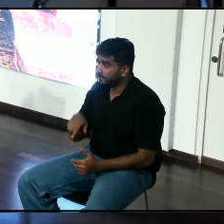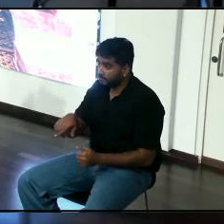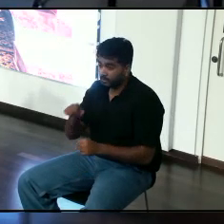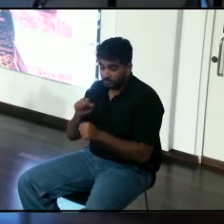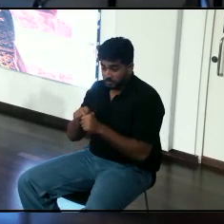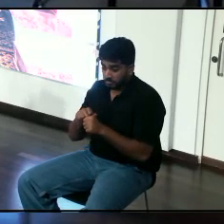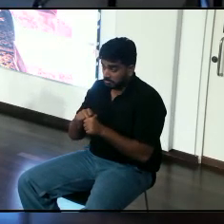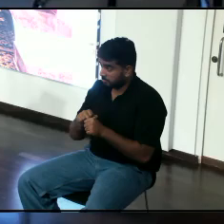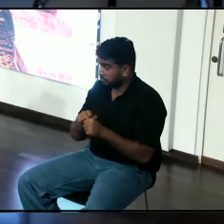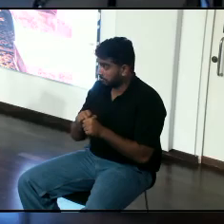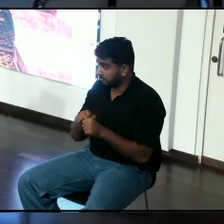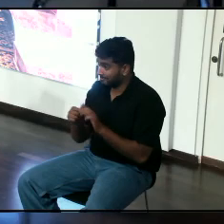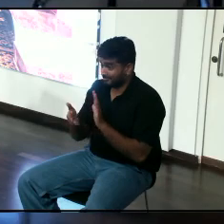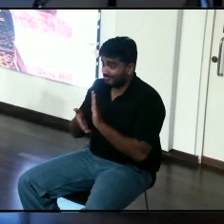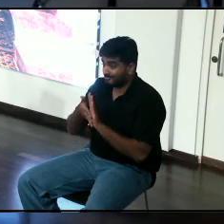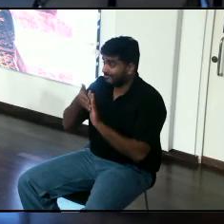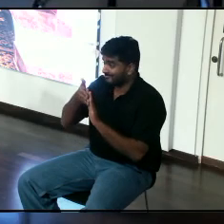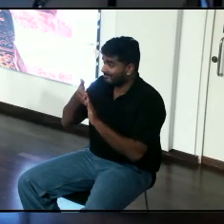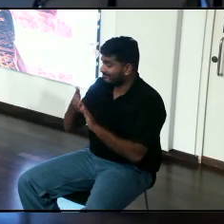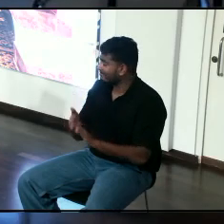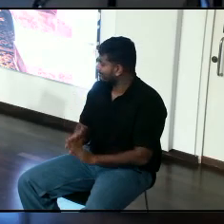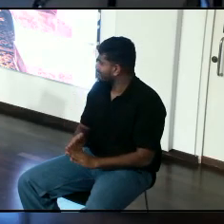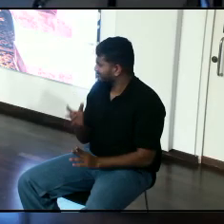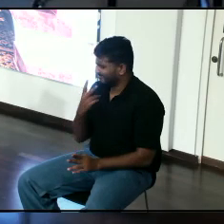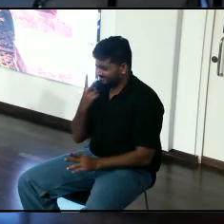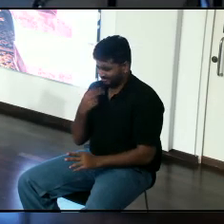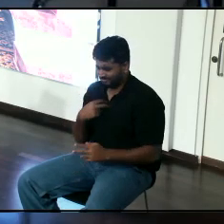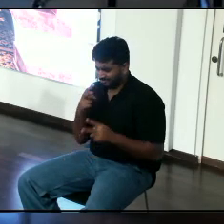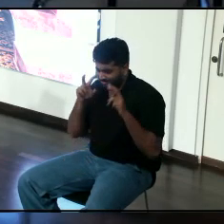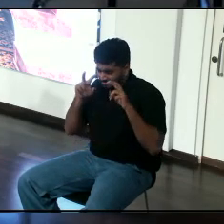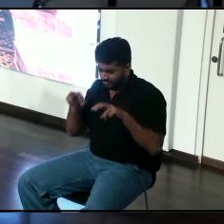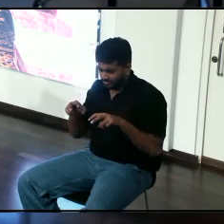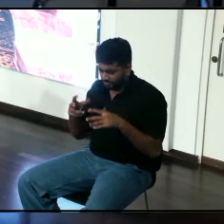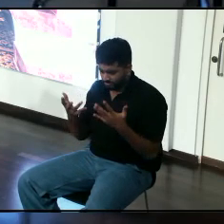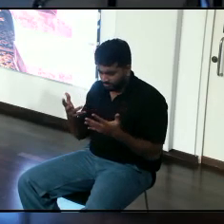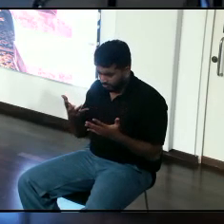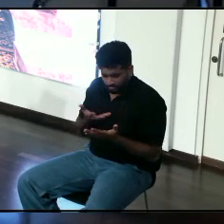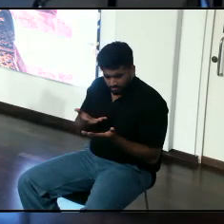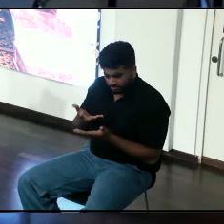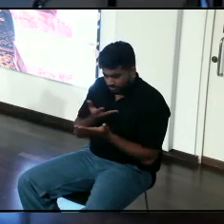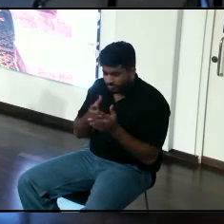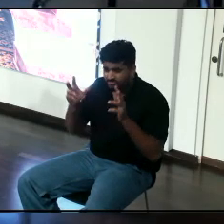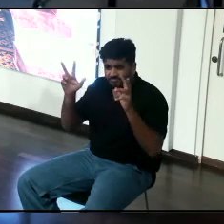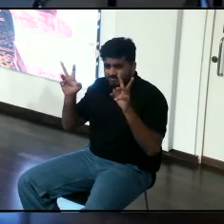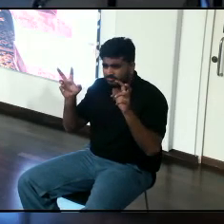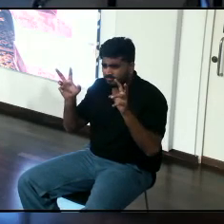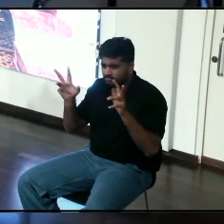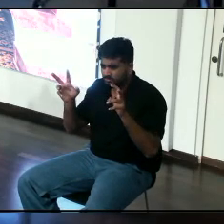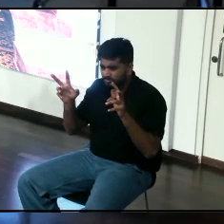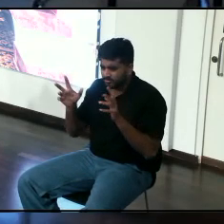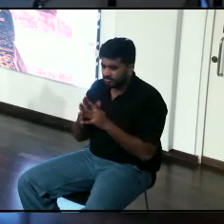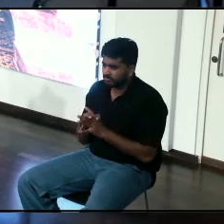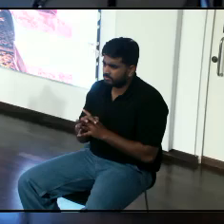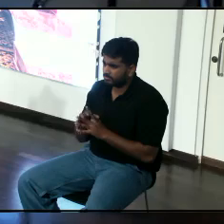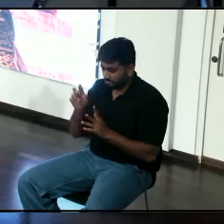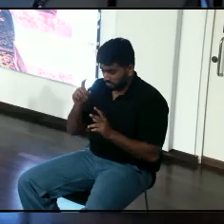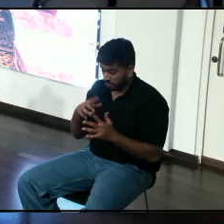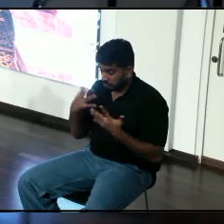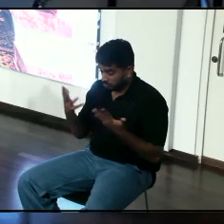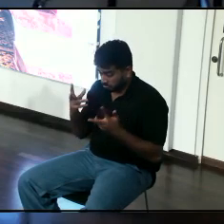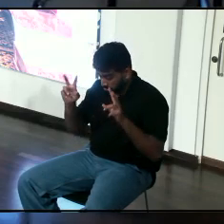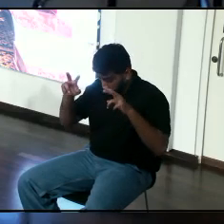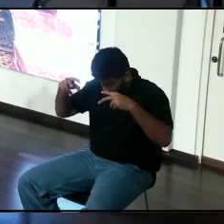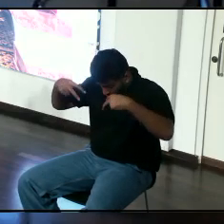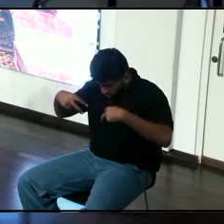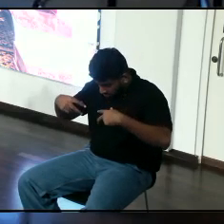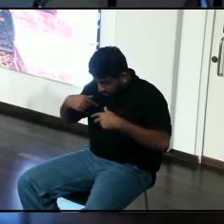welcoming. So I think I see this as a context of almost like what's within, coming out